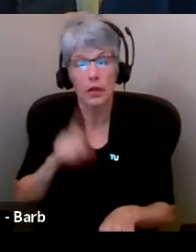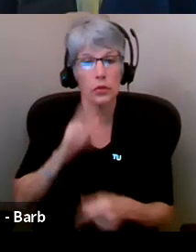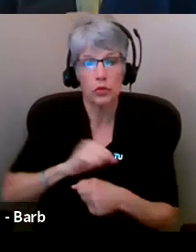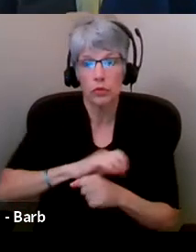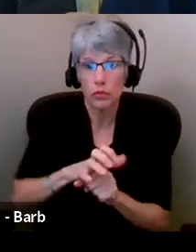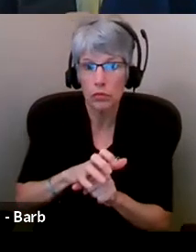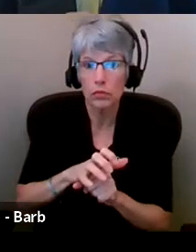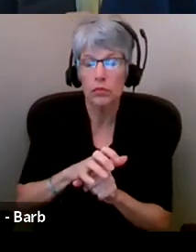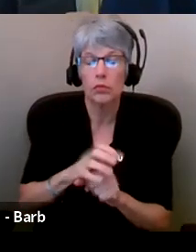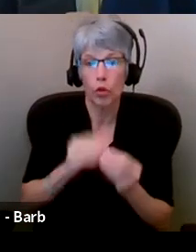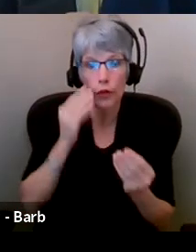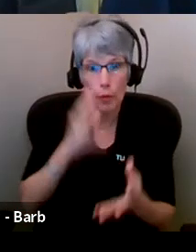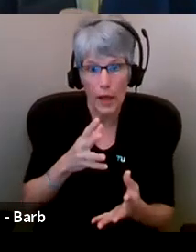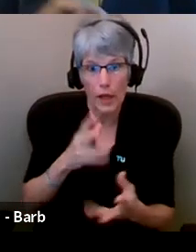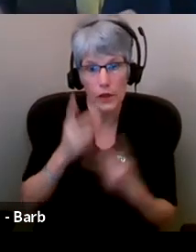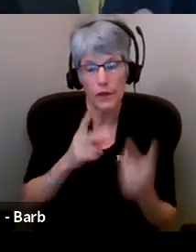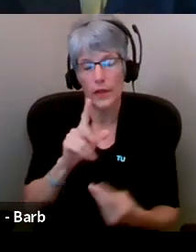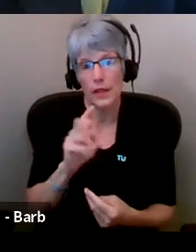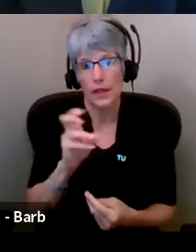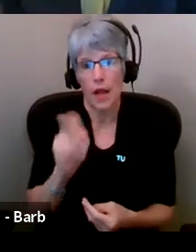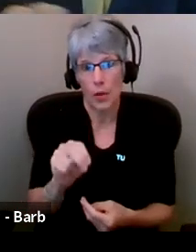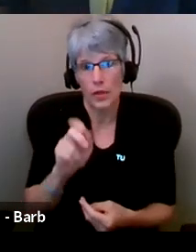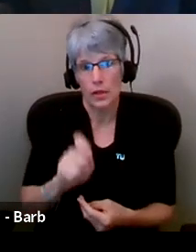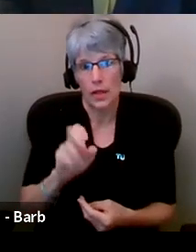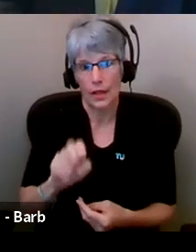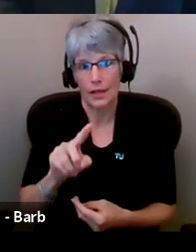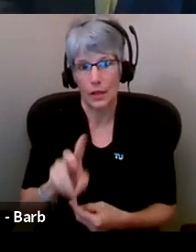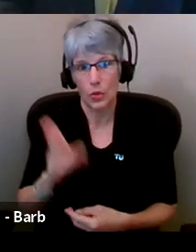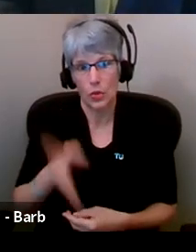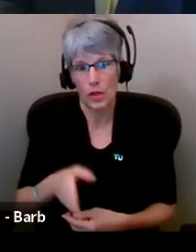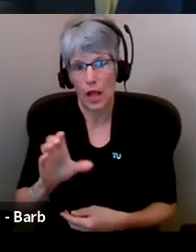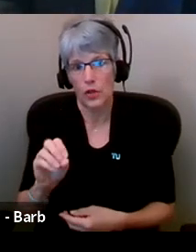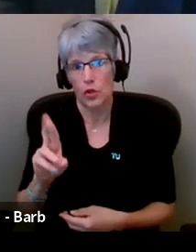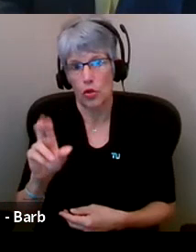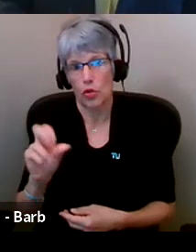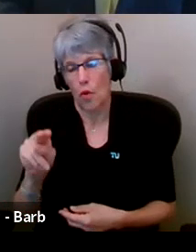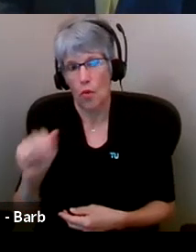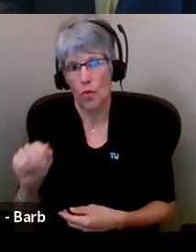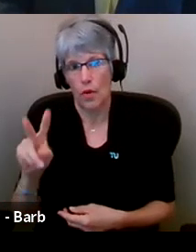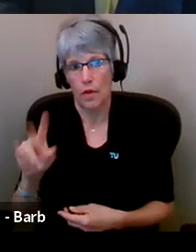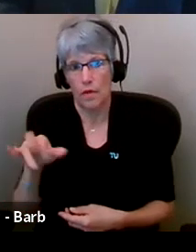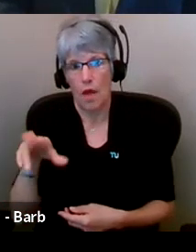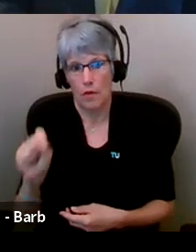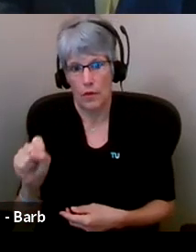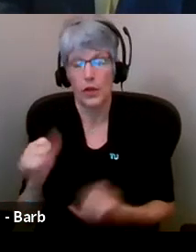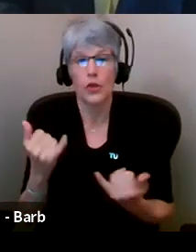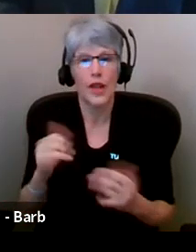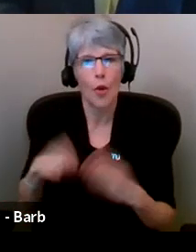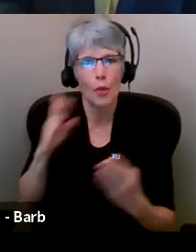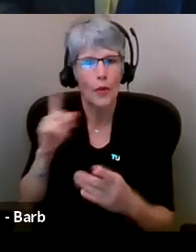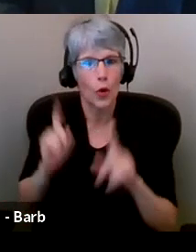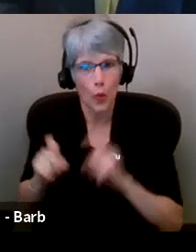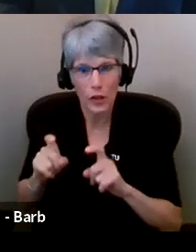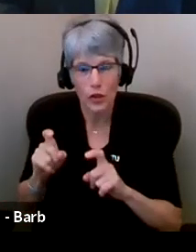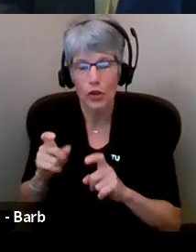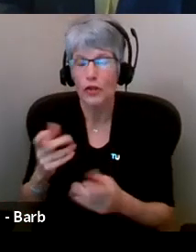and more information, visit towson.edu/coronavirus. So we'll now open things up to questions. And again, to submit them, use the Q&A function